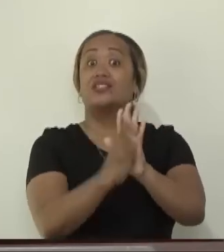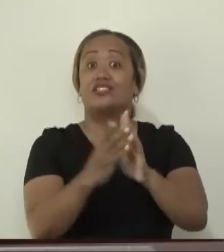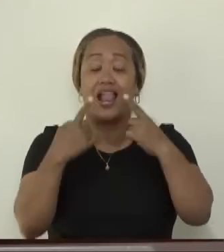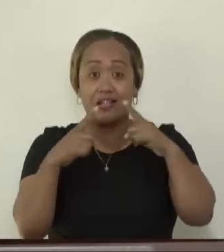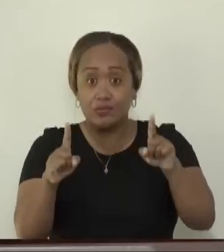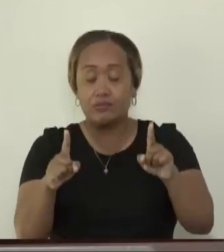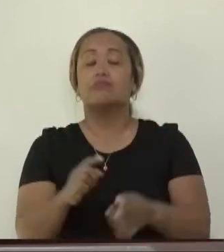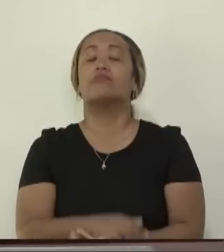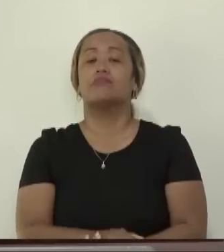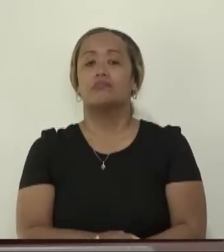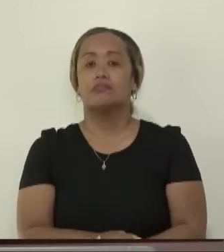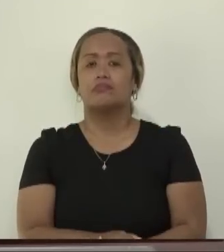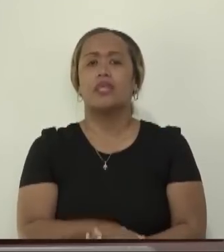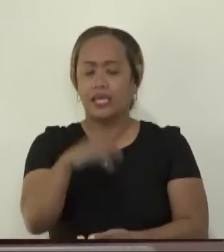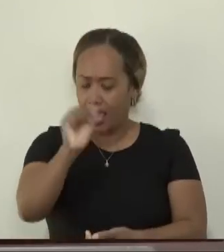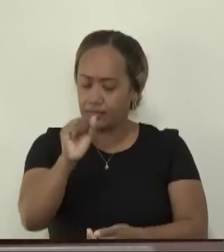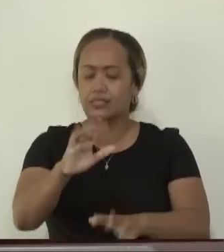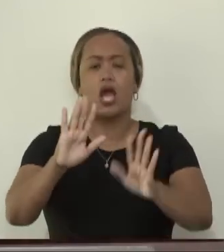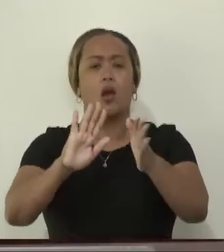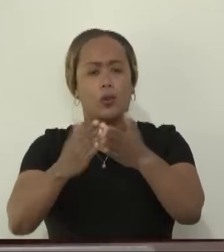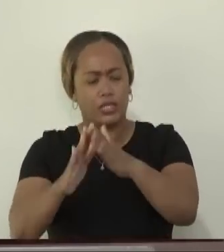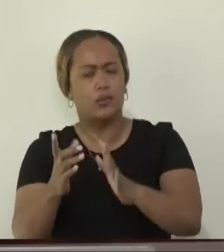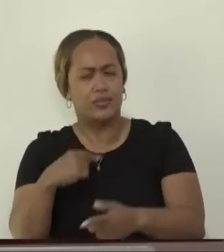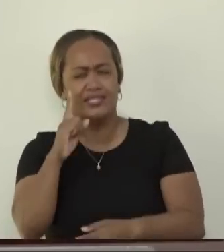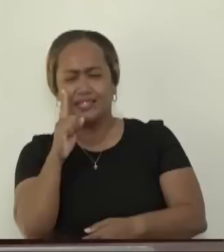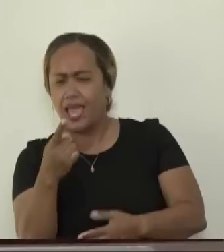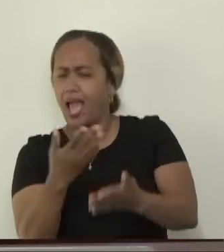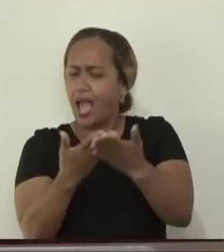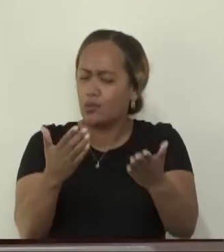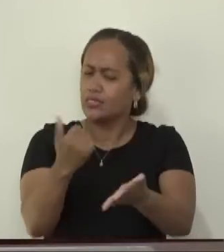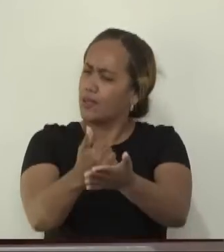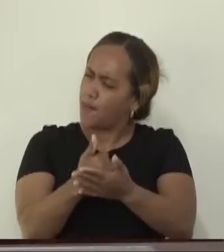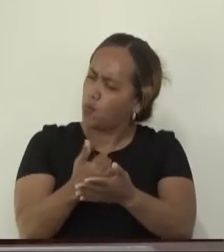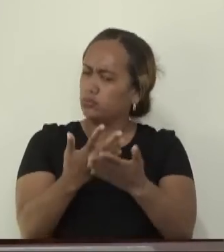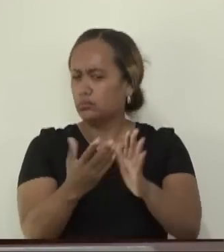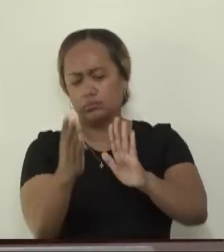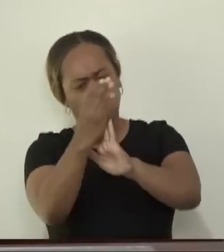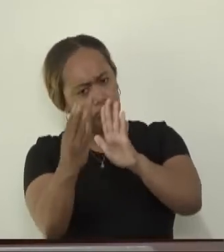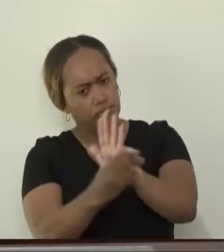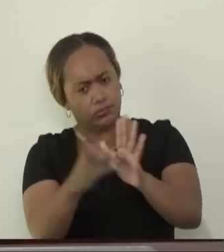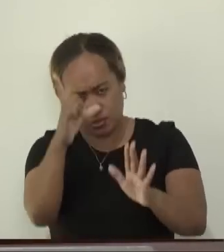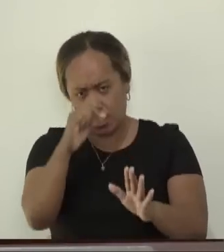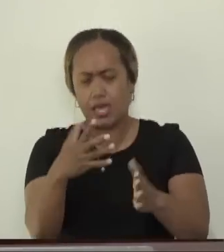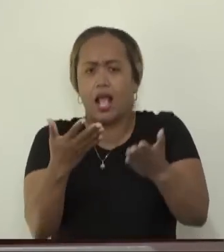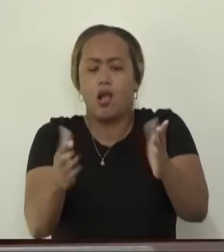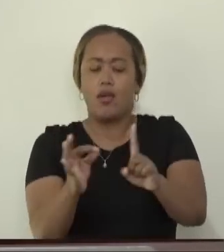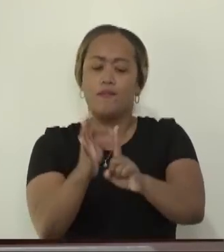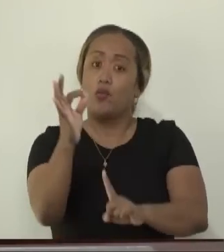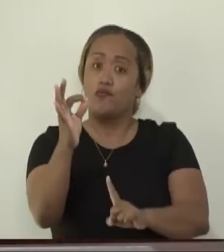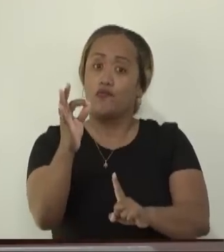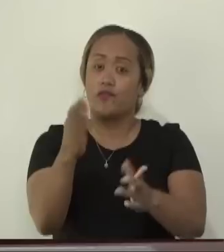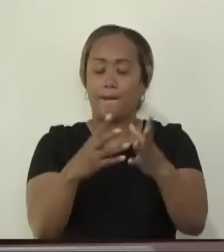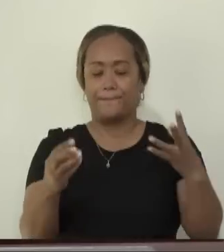The business community will anticipate for some relief and support in the budget so they can further improve